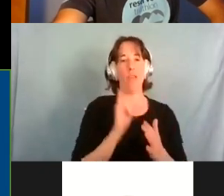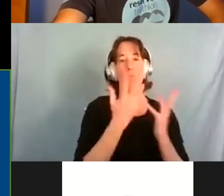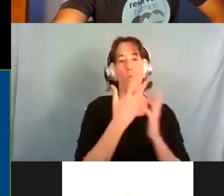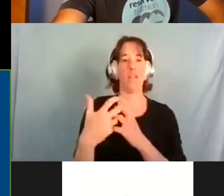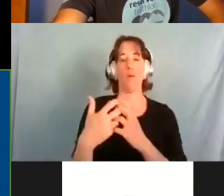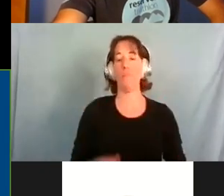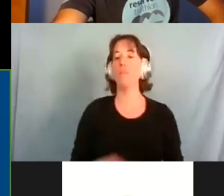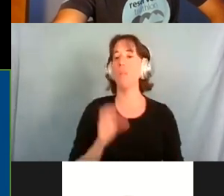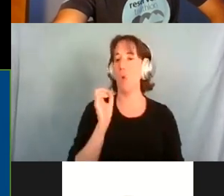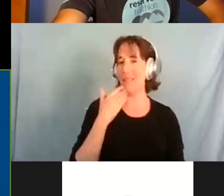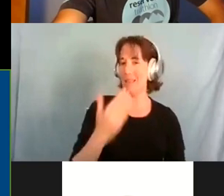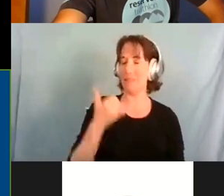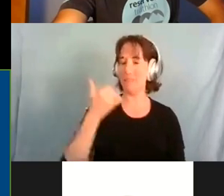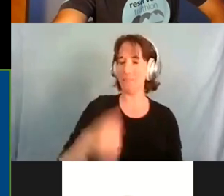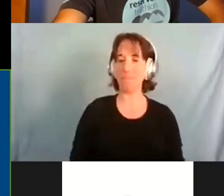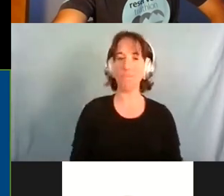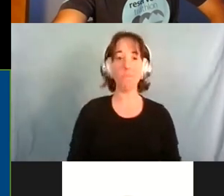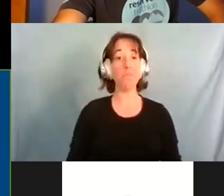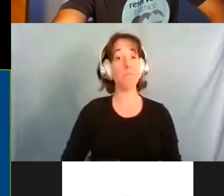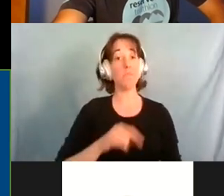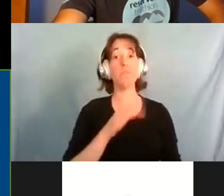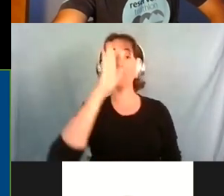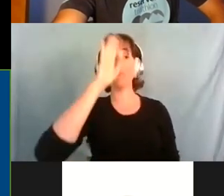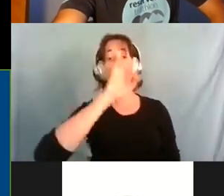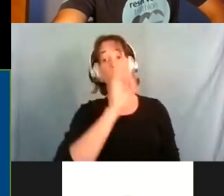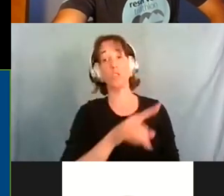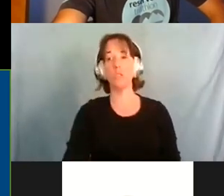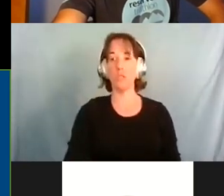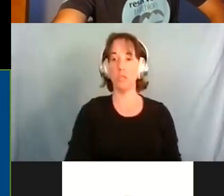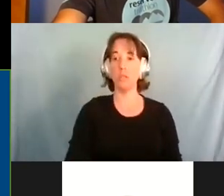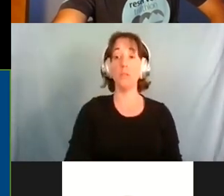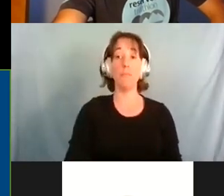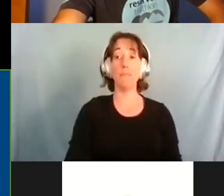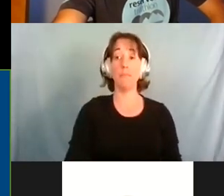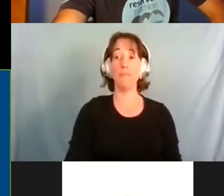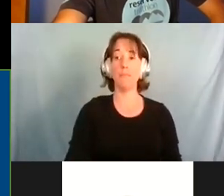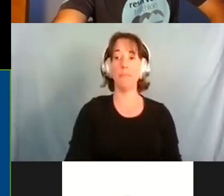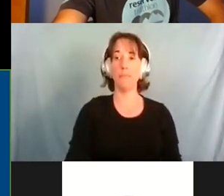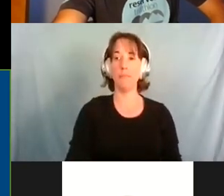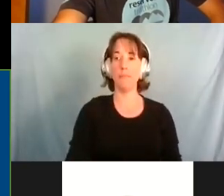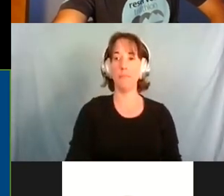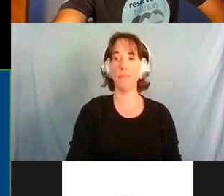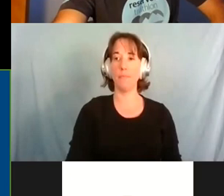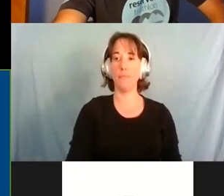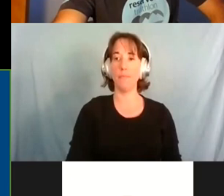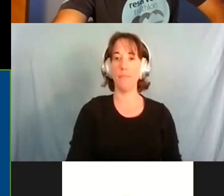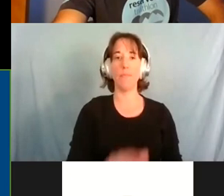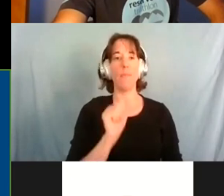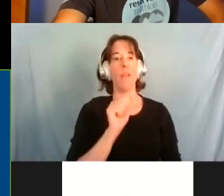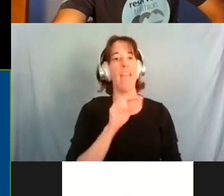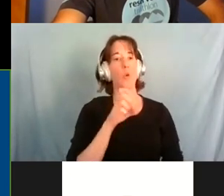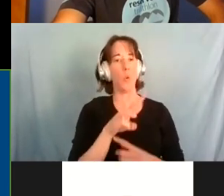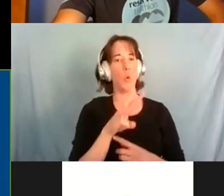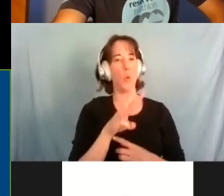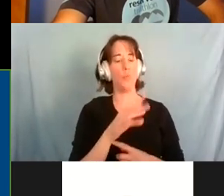thanks. Question? Yes. In the previous slide, why do